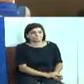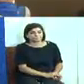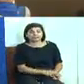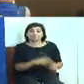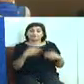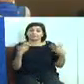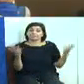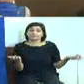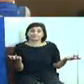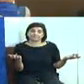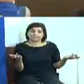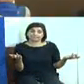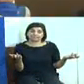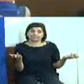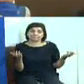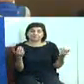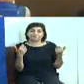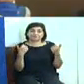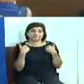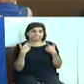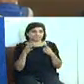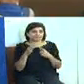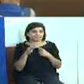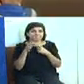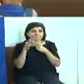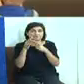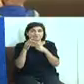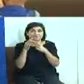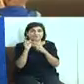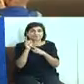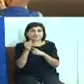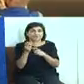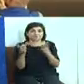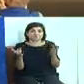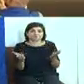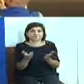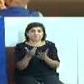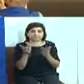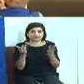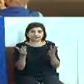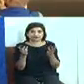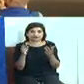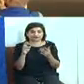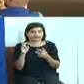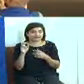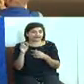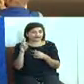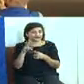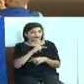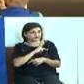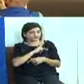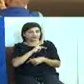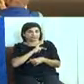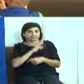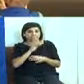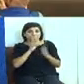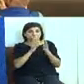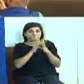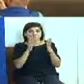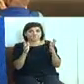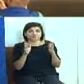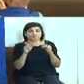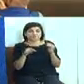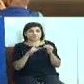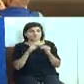Well, we have a special moment here. Reverend Keith has talked a lot